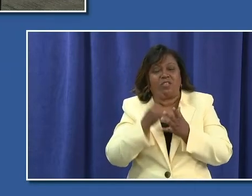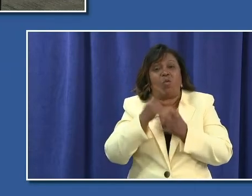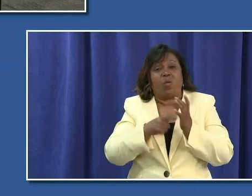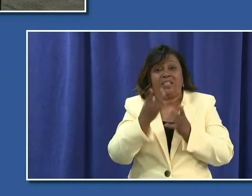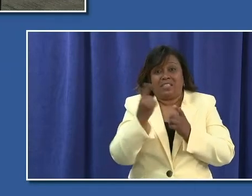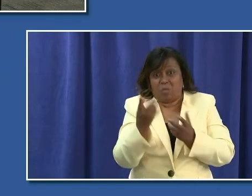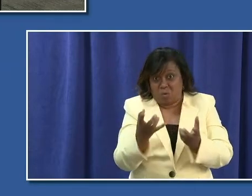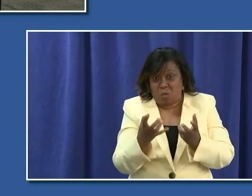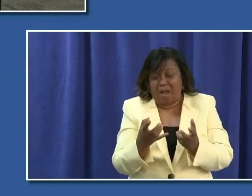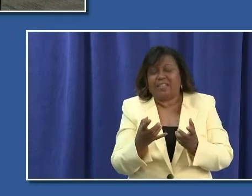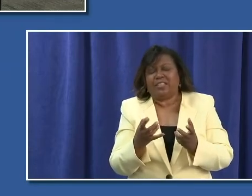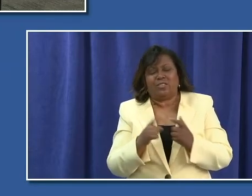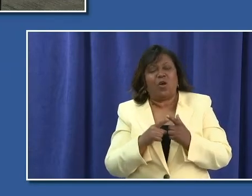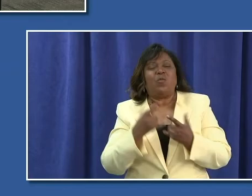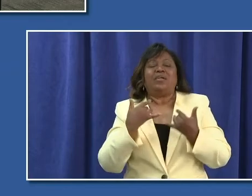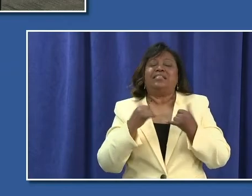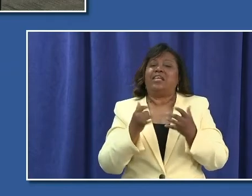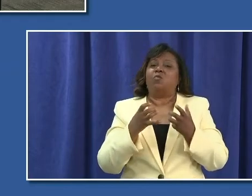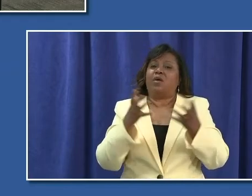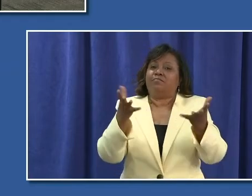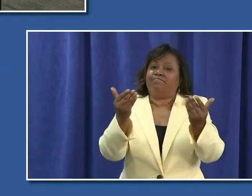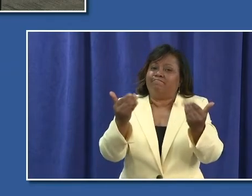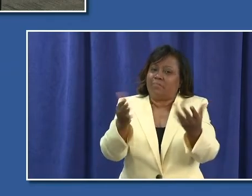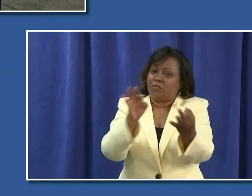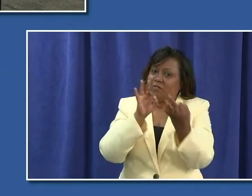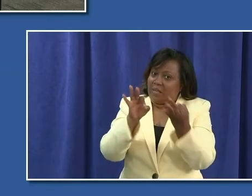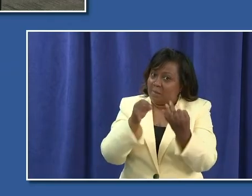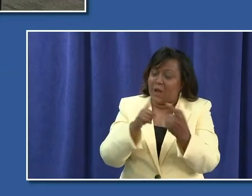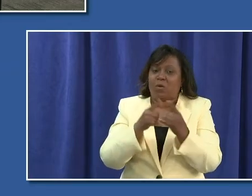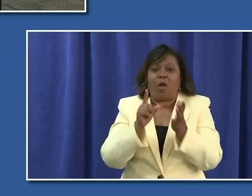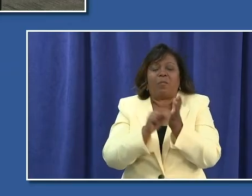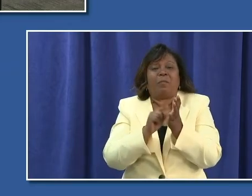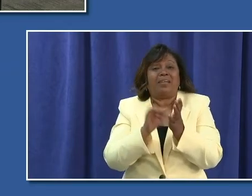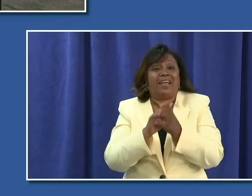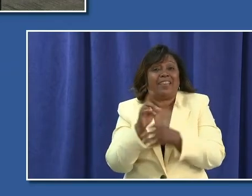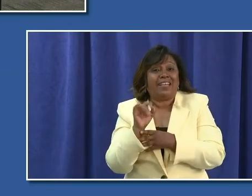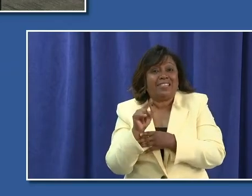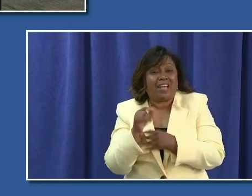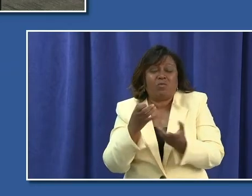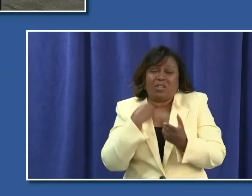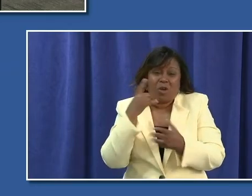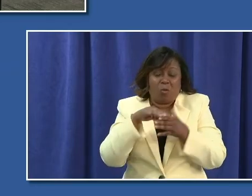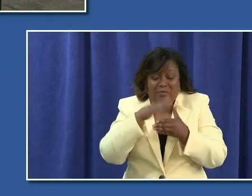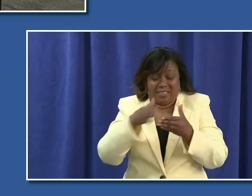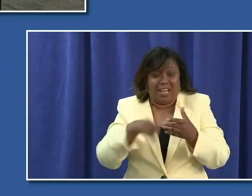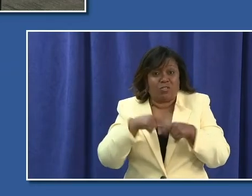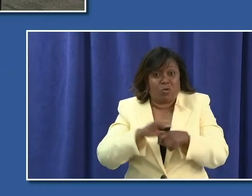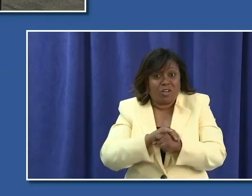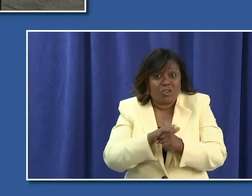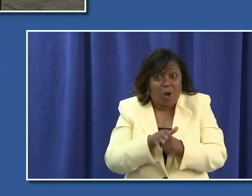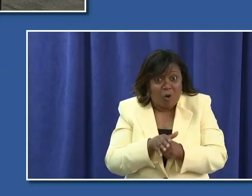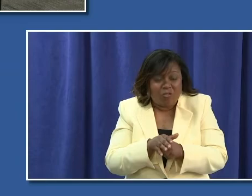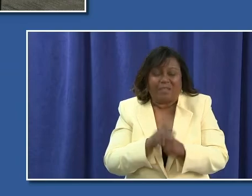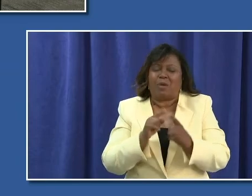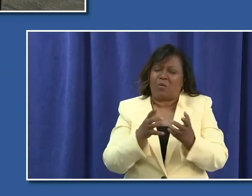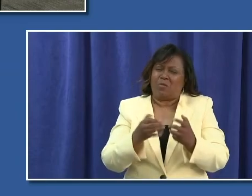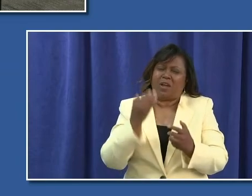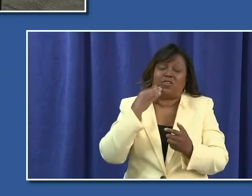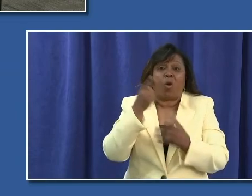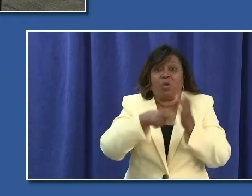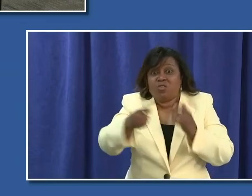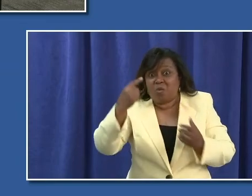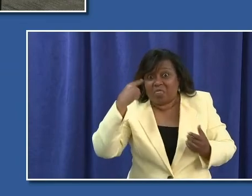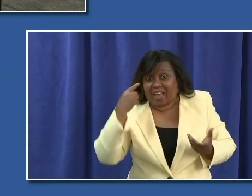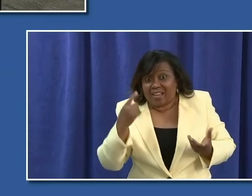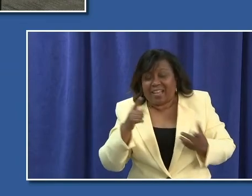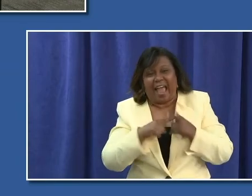someone wanted there. So we still want to hear from you. We're also publishing that data so you know what we've done during COVID. But we want to know what you think,